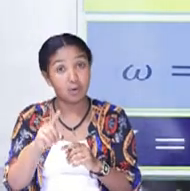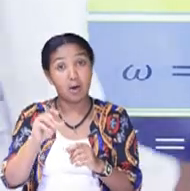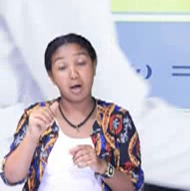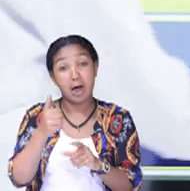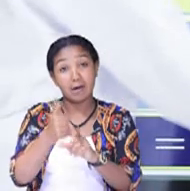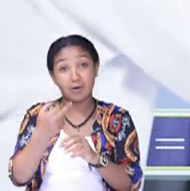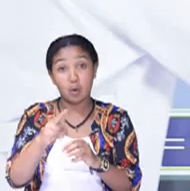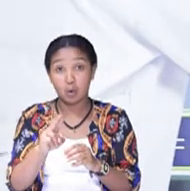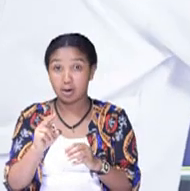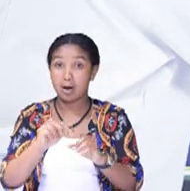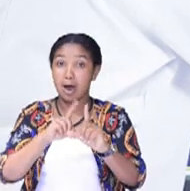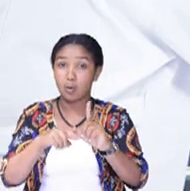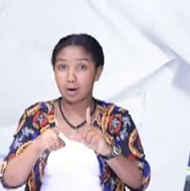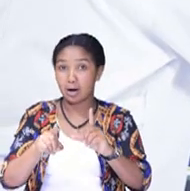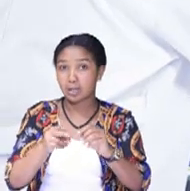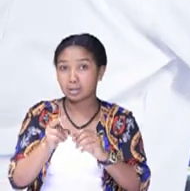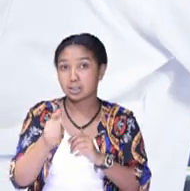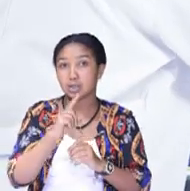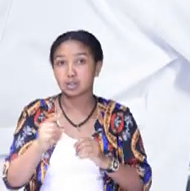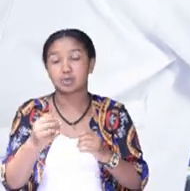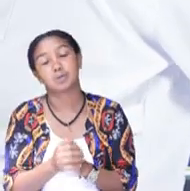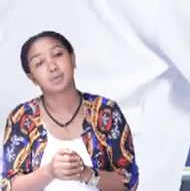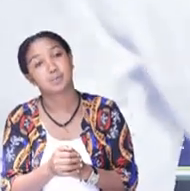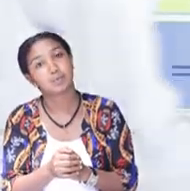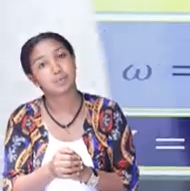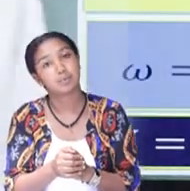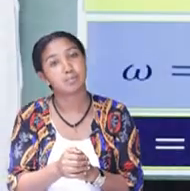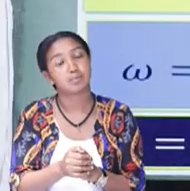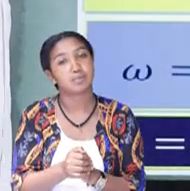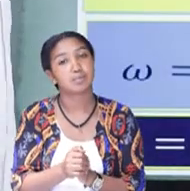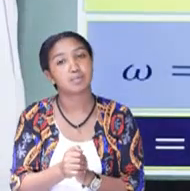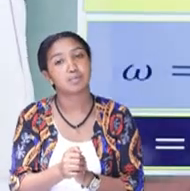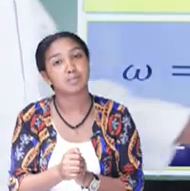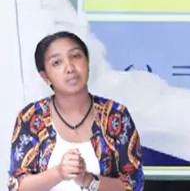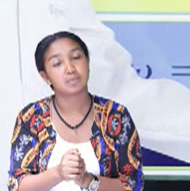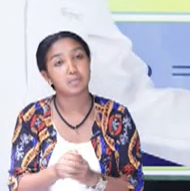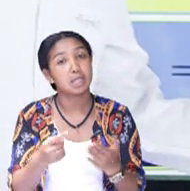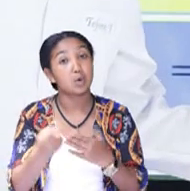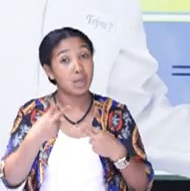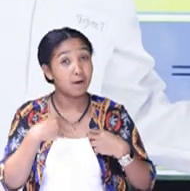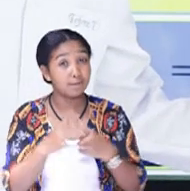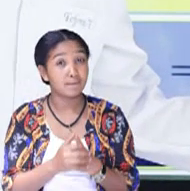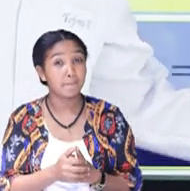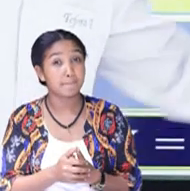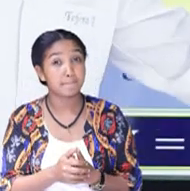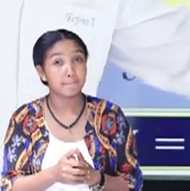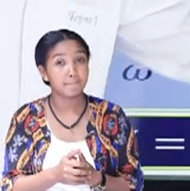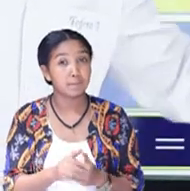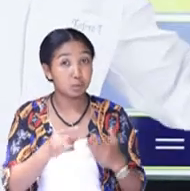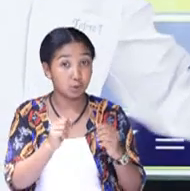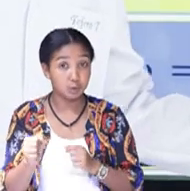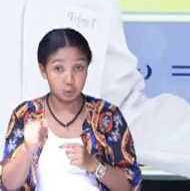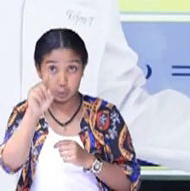alpha or angular acceleration, tangential acceleration or a linear acceleration over radius r. Here we have,